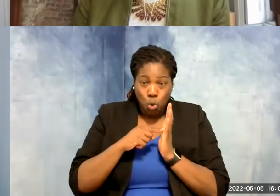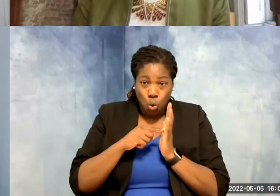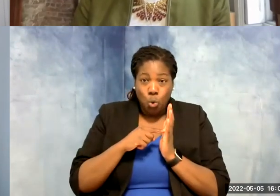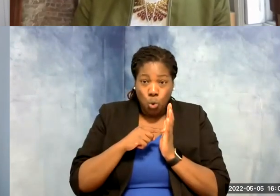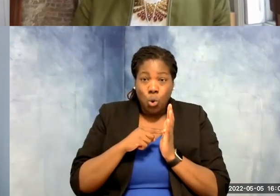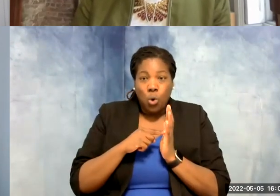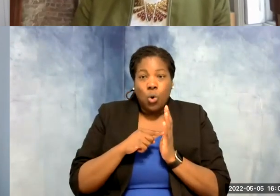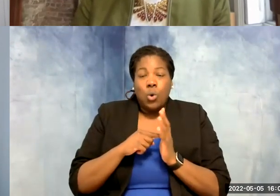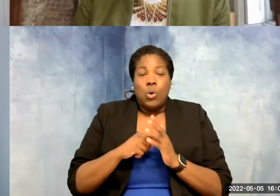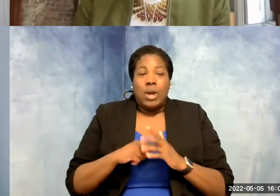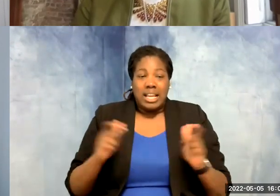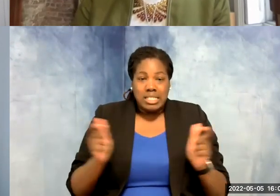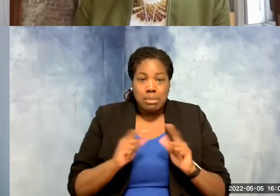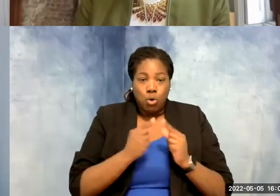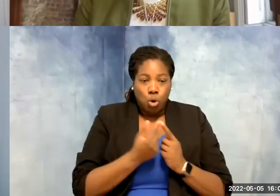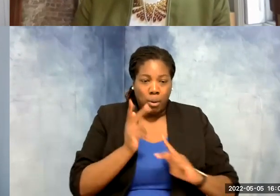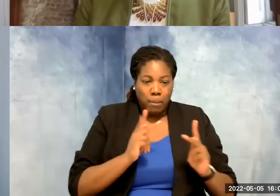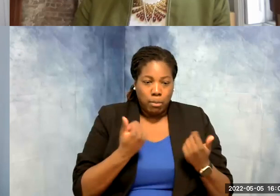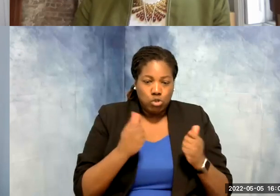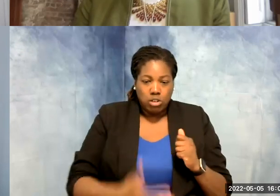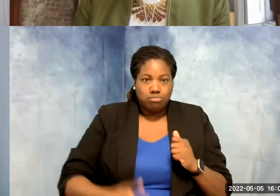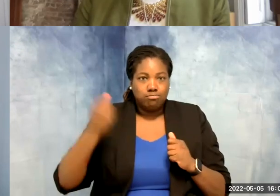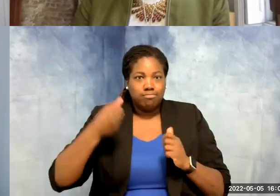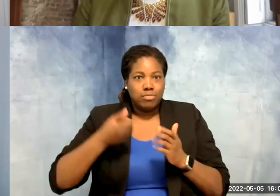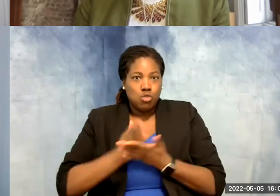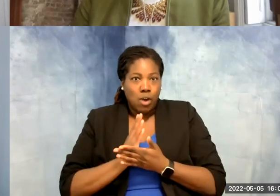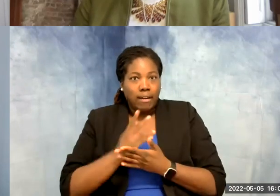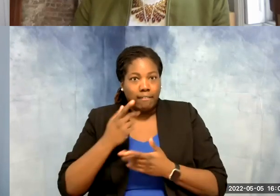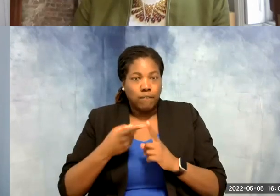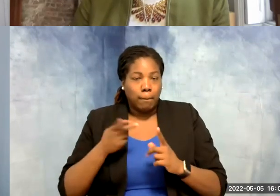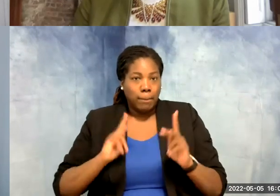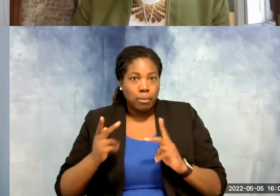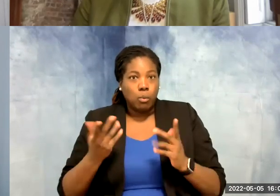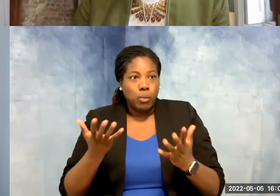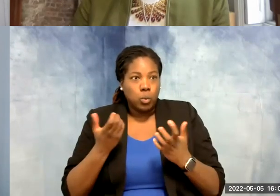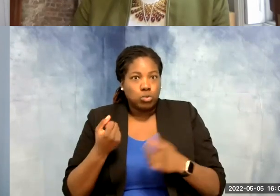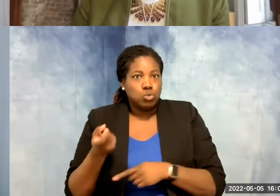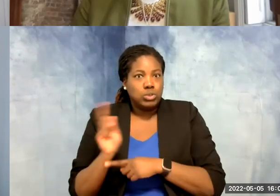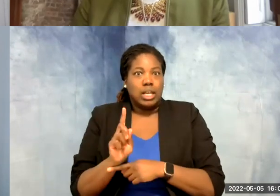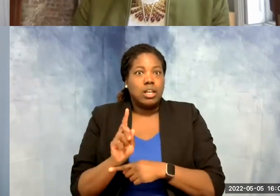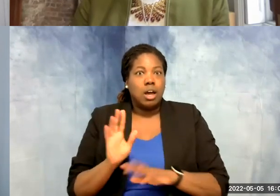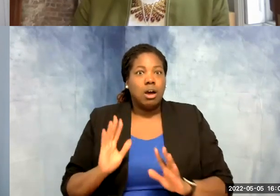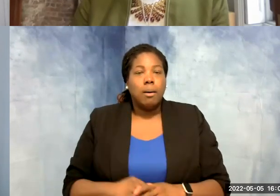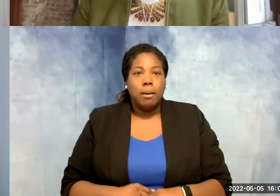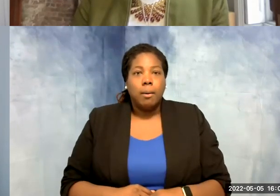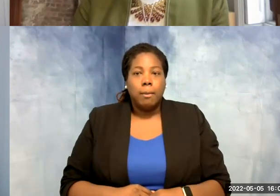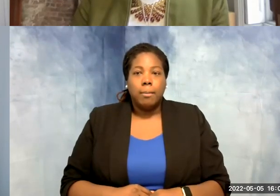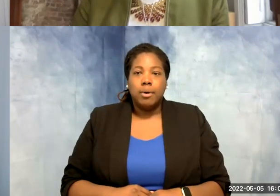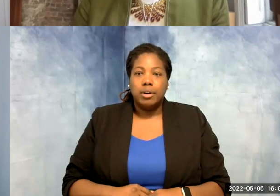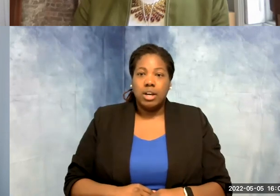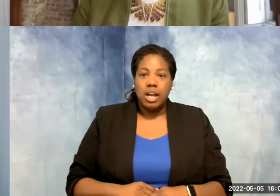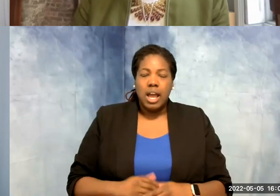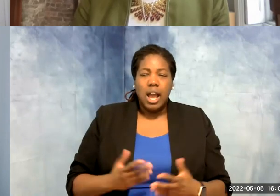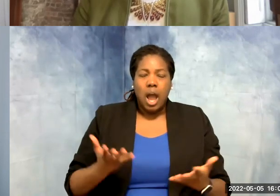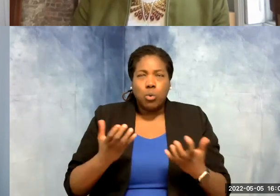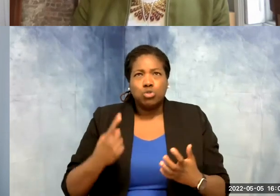small minority of folks are trying to take this right away, and we are going to stand up. So I want us to look and think about how we can